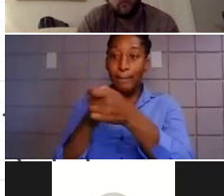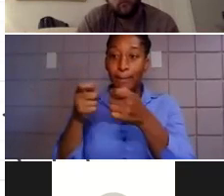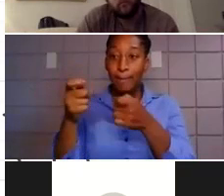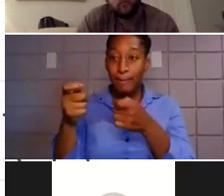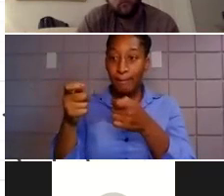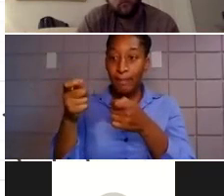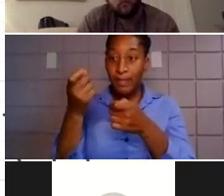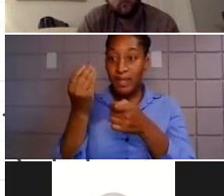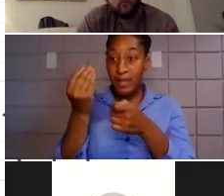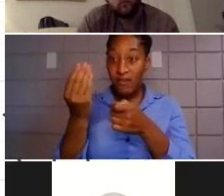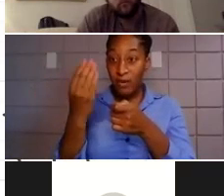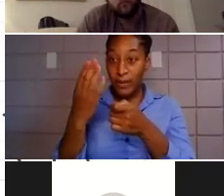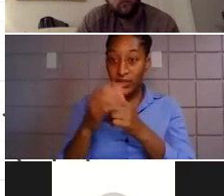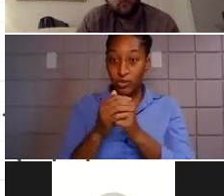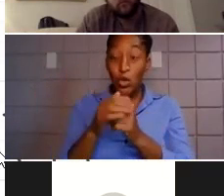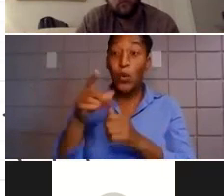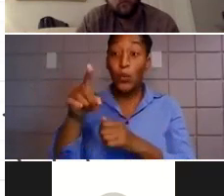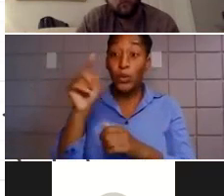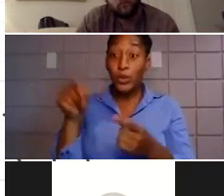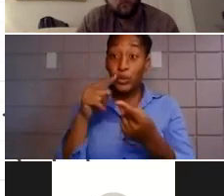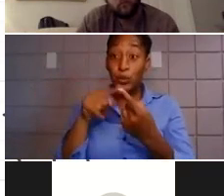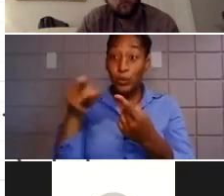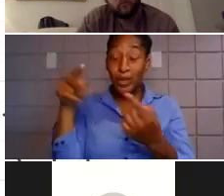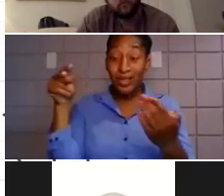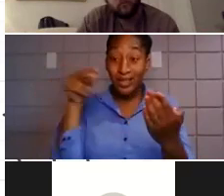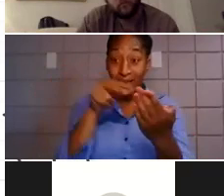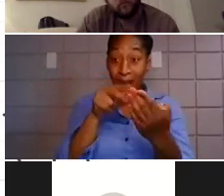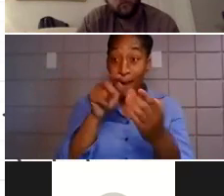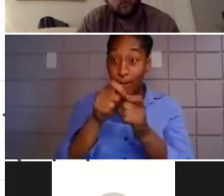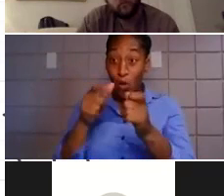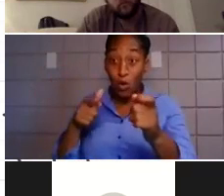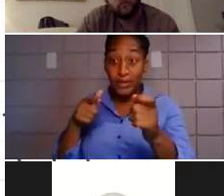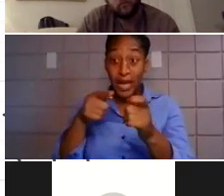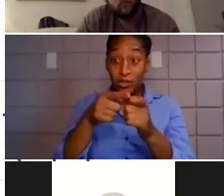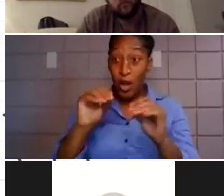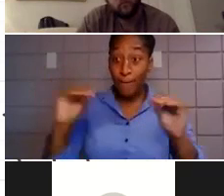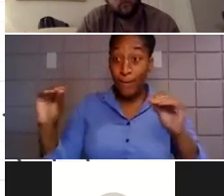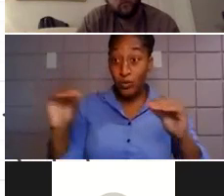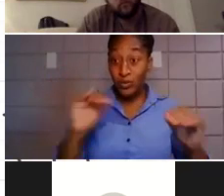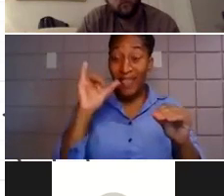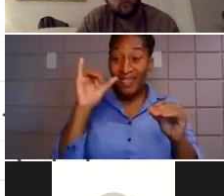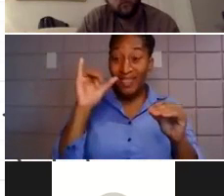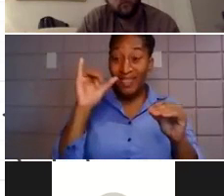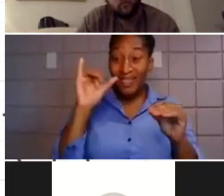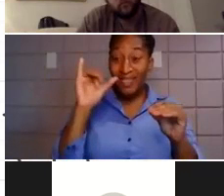motion, the object accelerates because of gravity in the vertical,